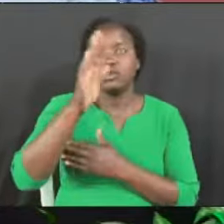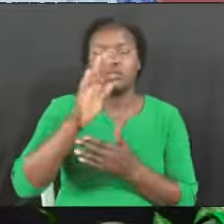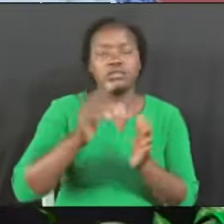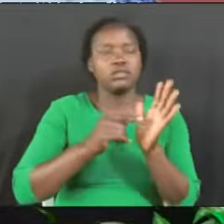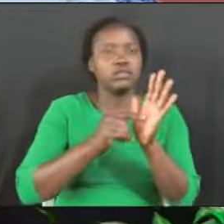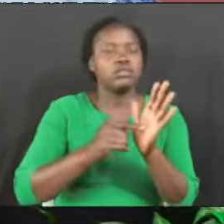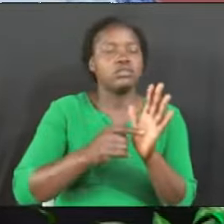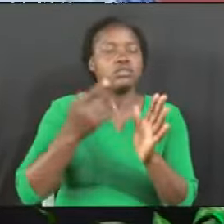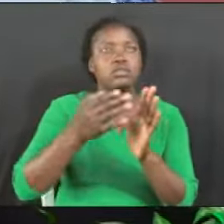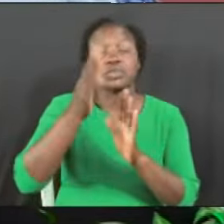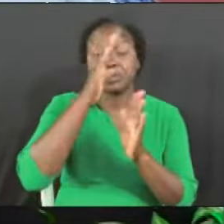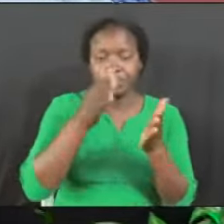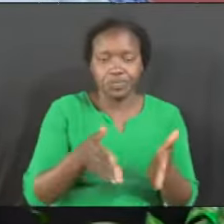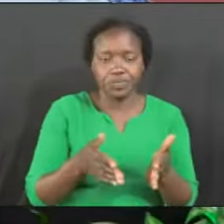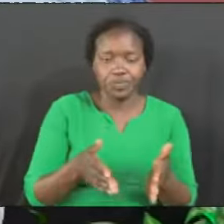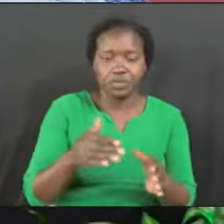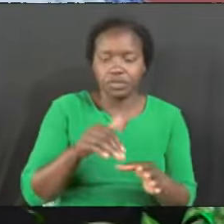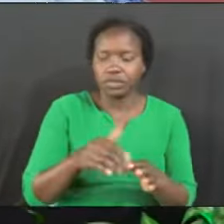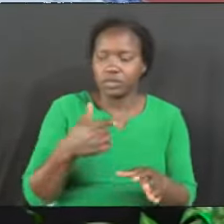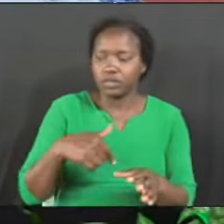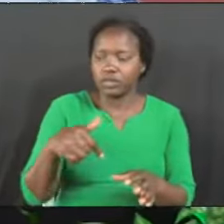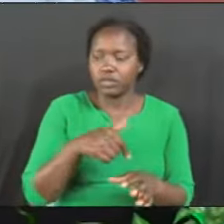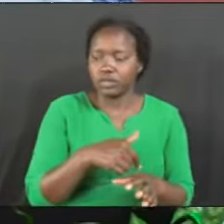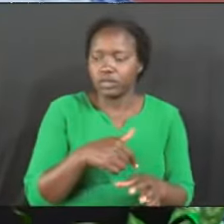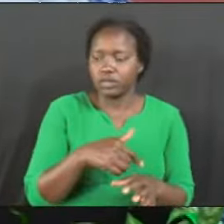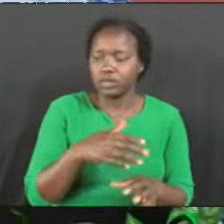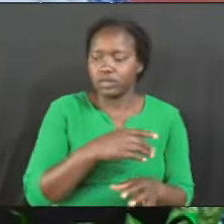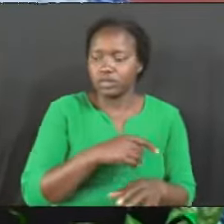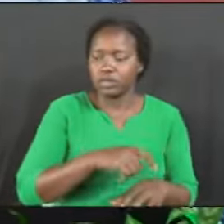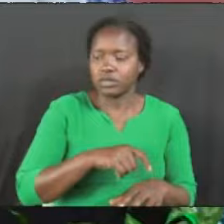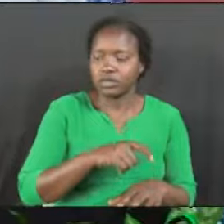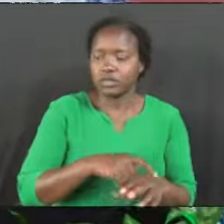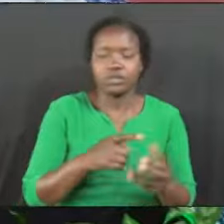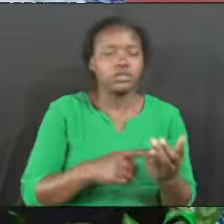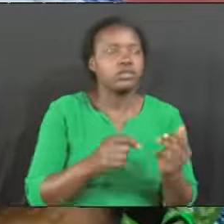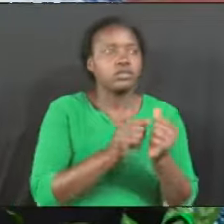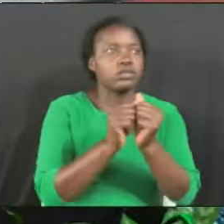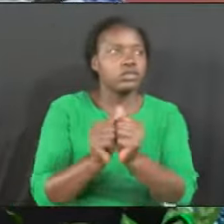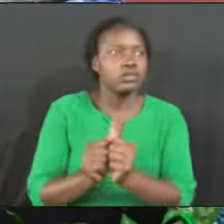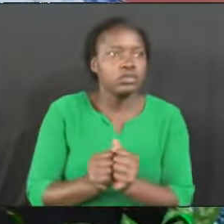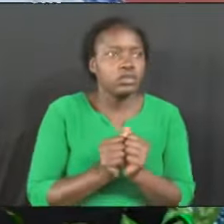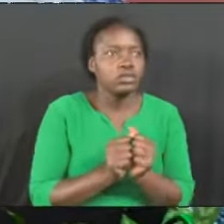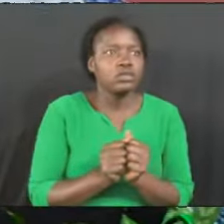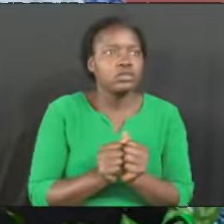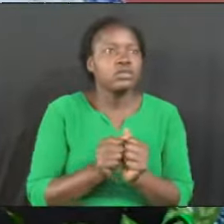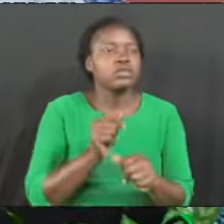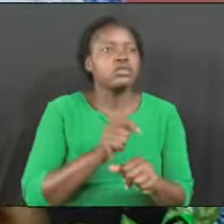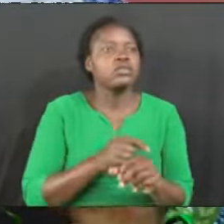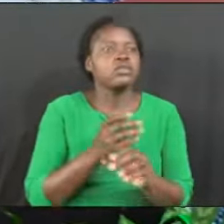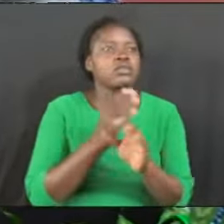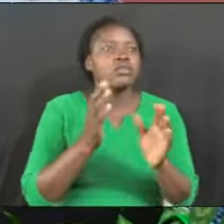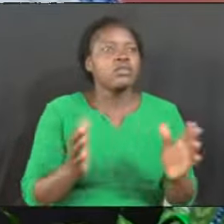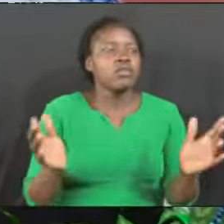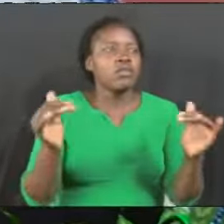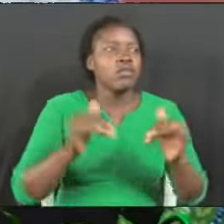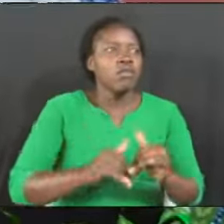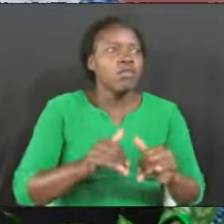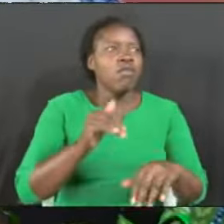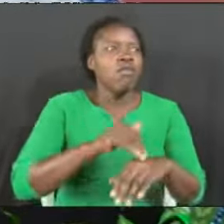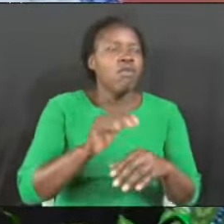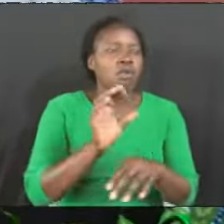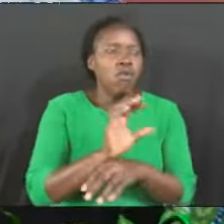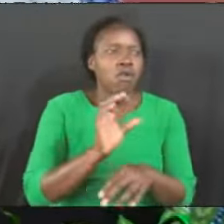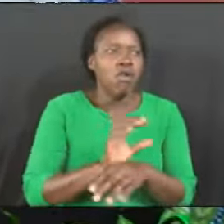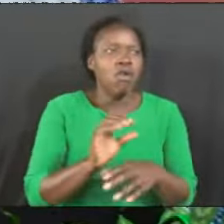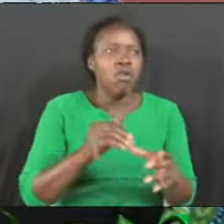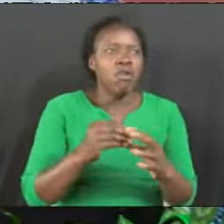God's presence in our midst. And whenever we come together, whenever Christians congregate at church or at